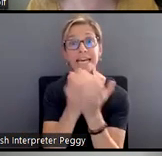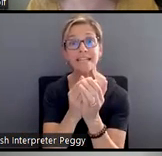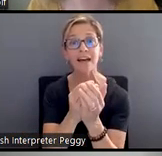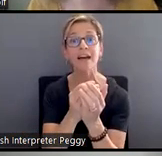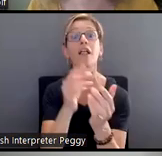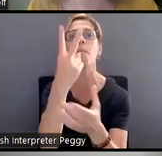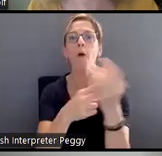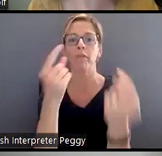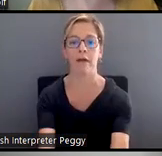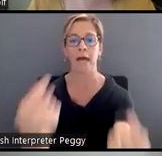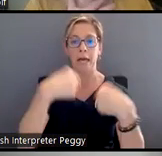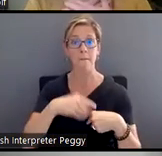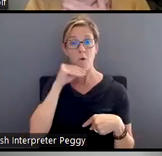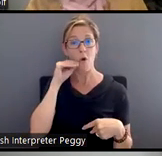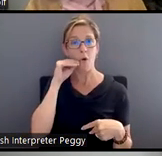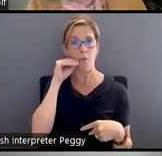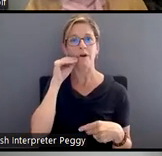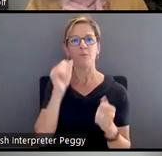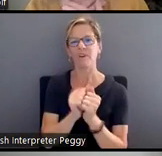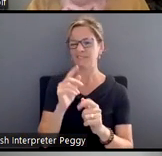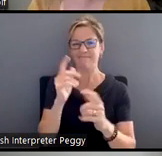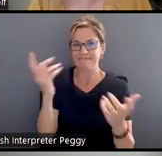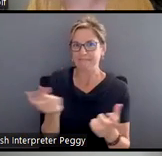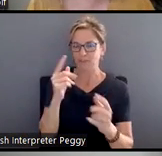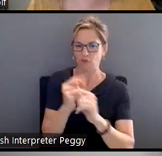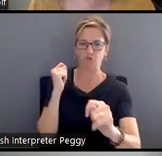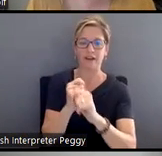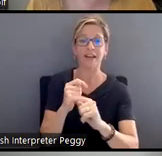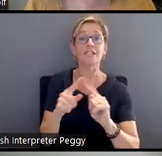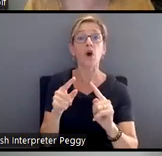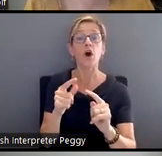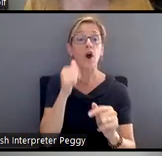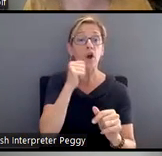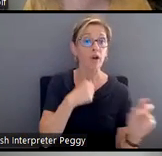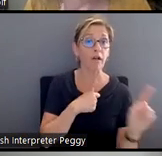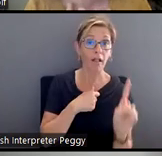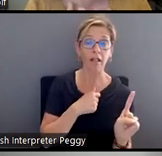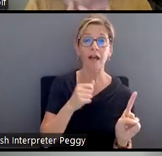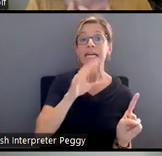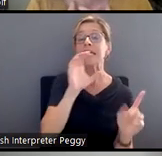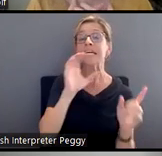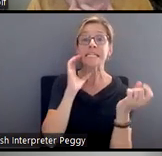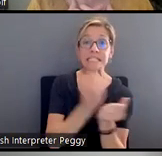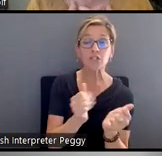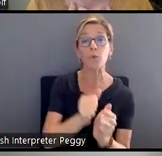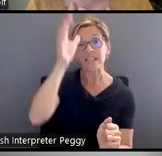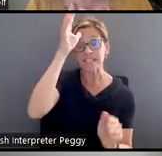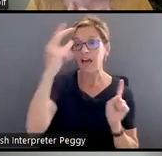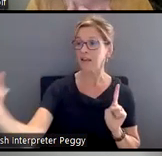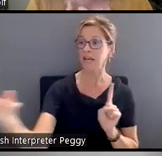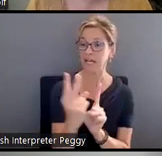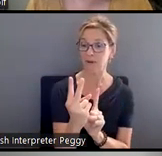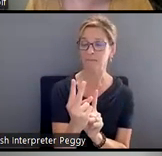said, "Please bring my dad home for Christmas." And I always and it was funny, I always said to my husband, "You can't fast forward through that commercial. I love that